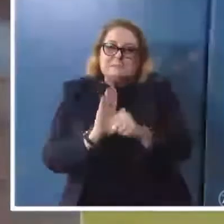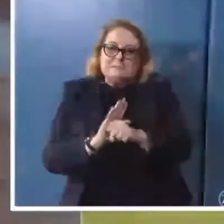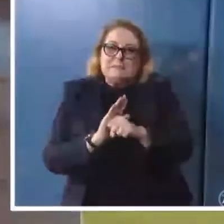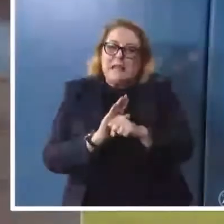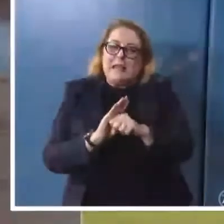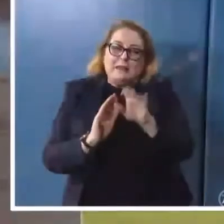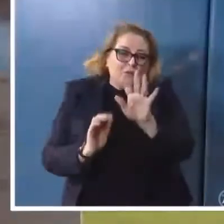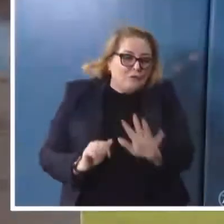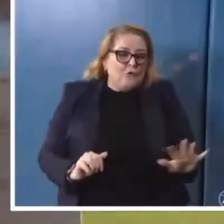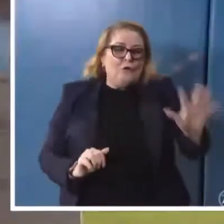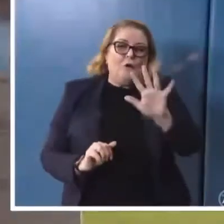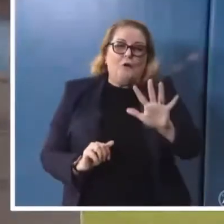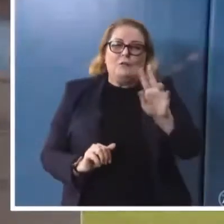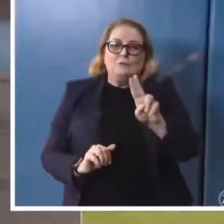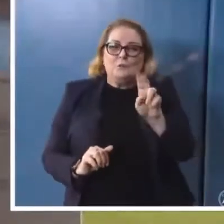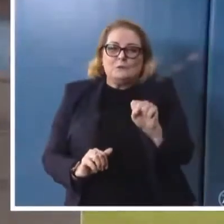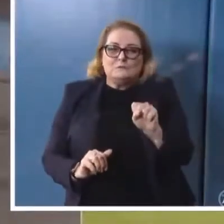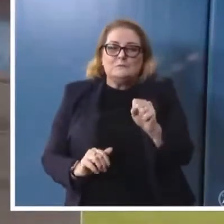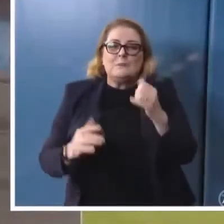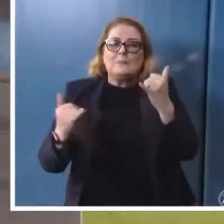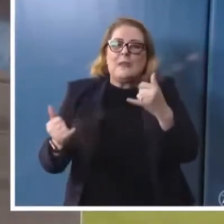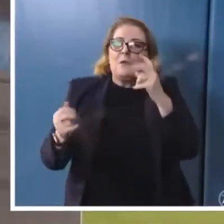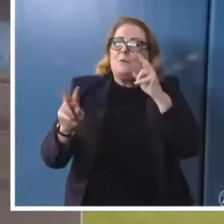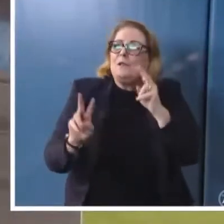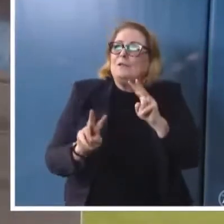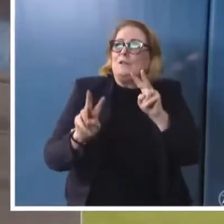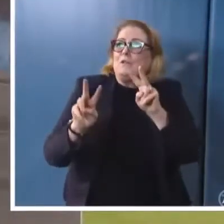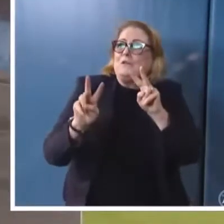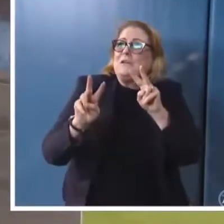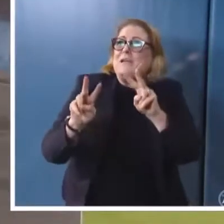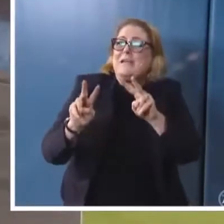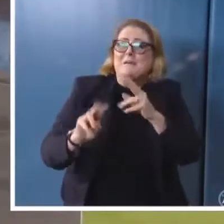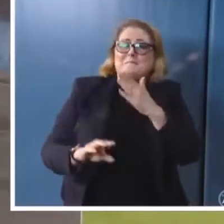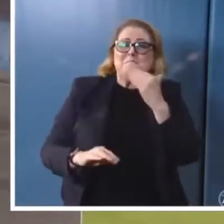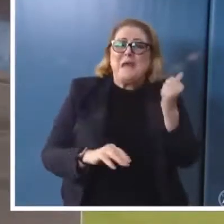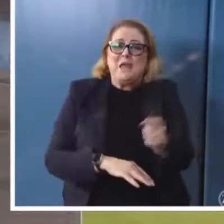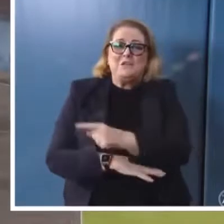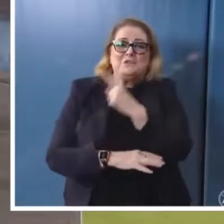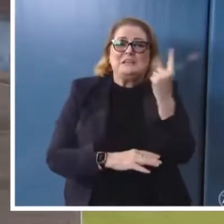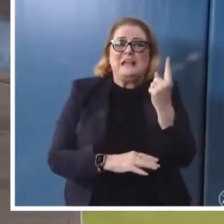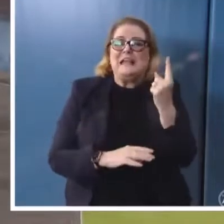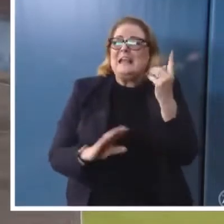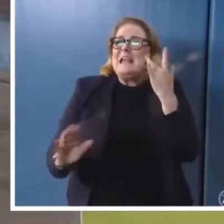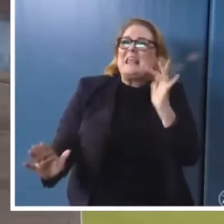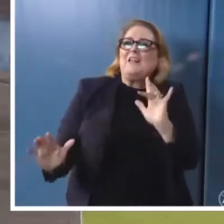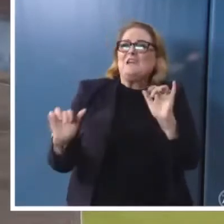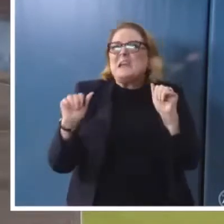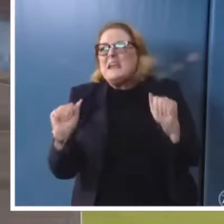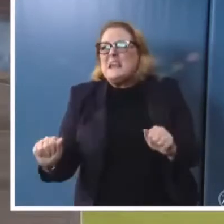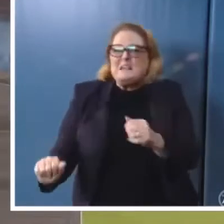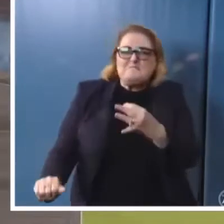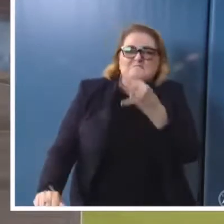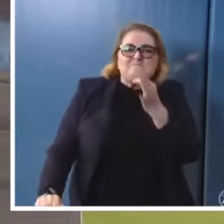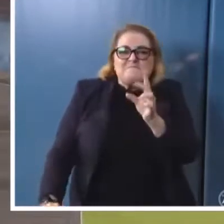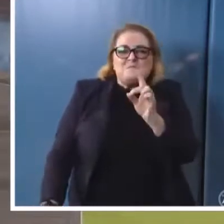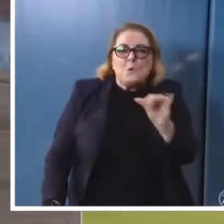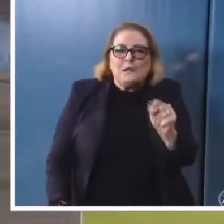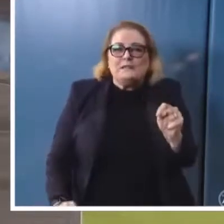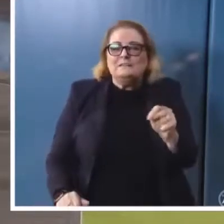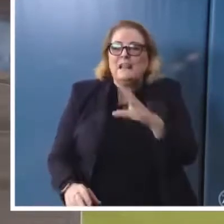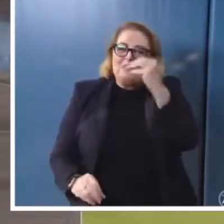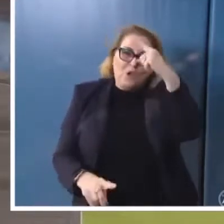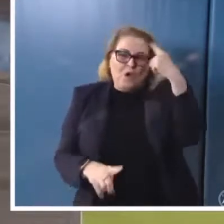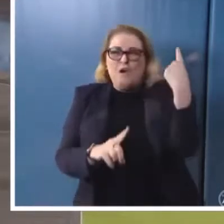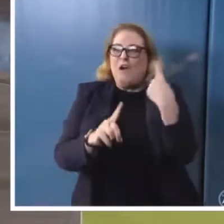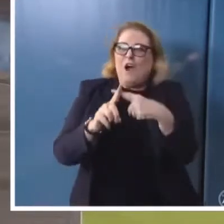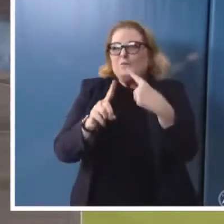So now we look ahead to better days with that California can-do spirit, with the energy and the optimism that defines